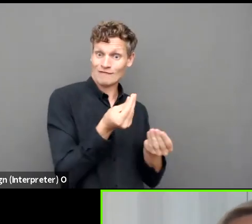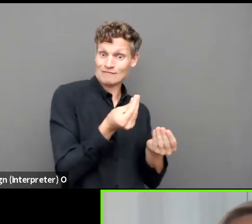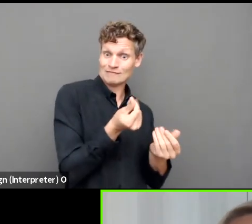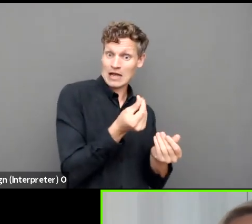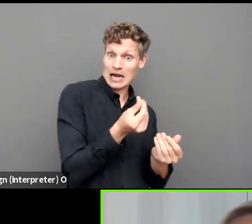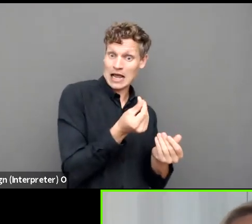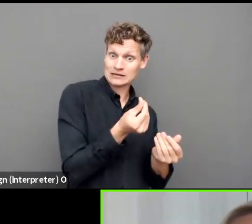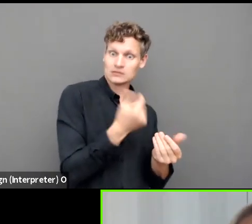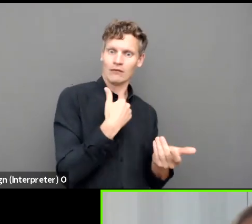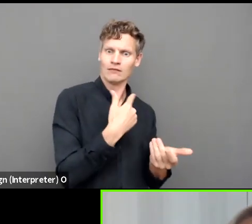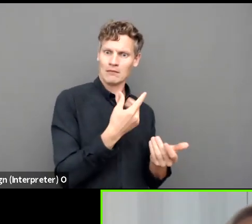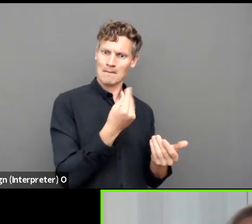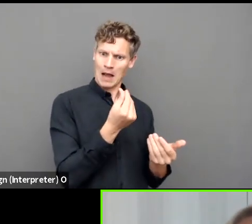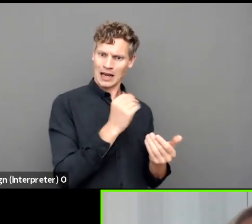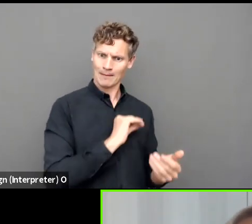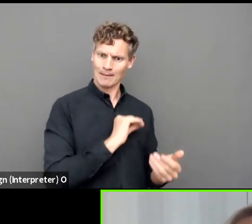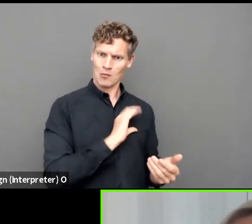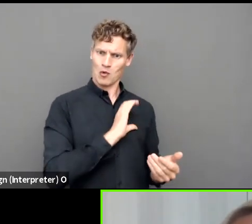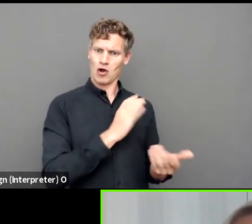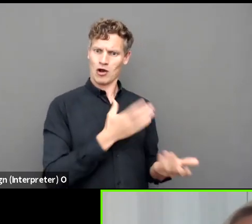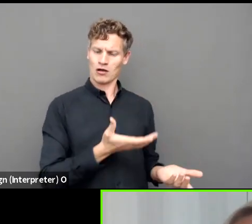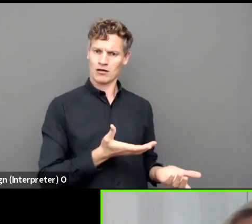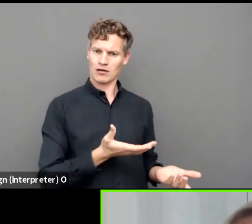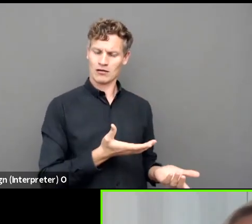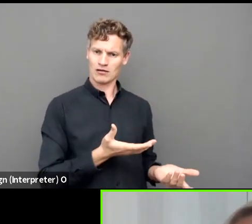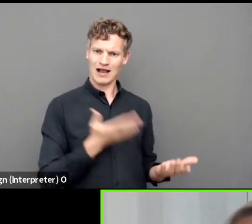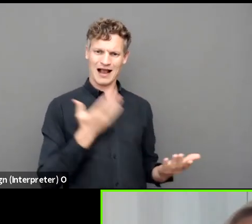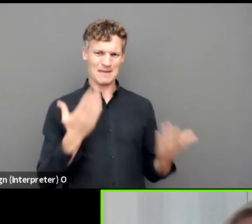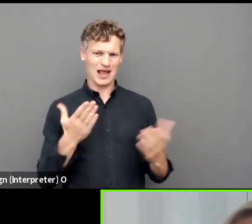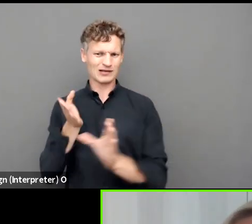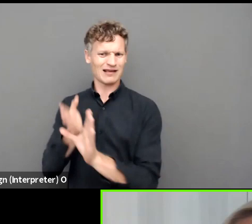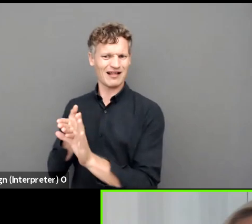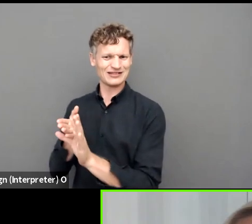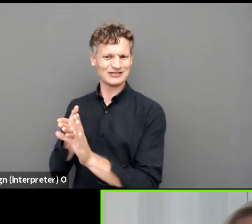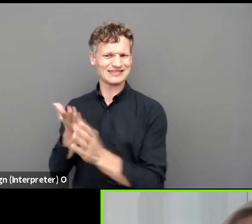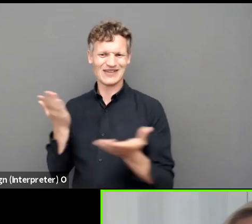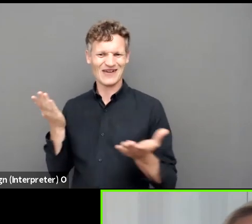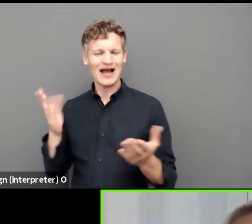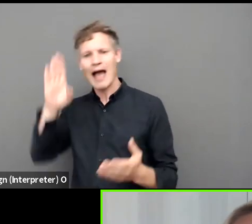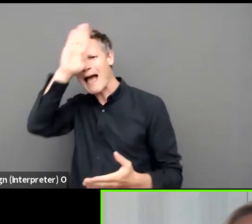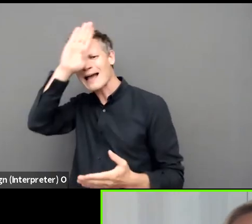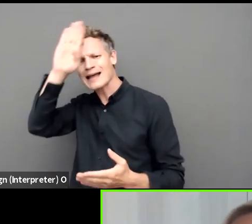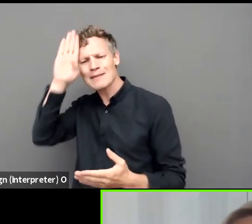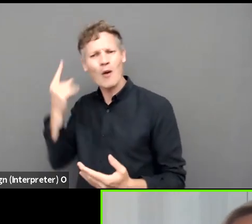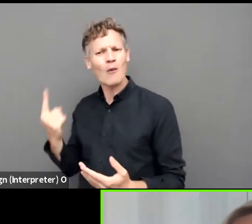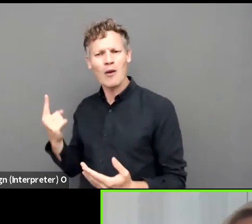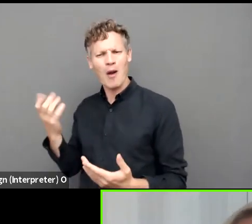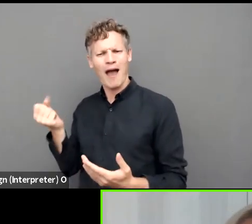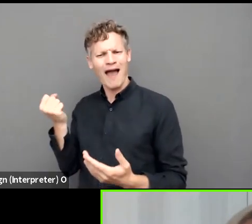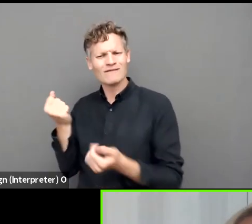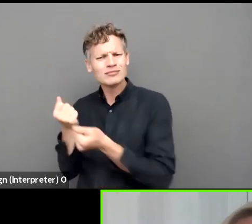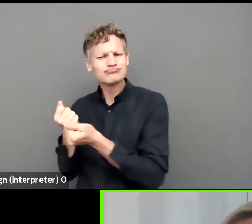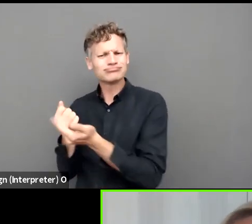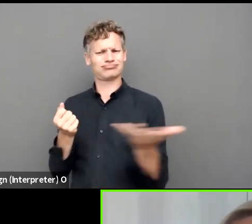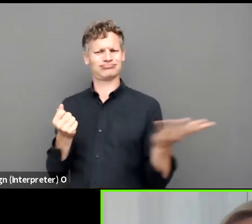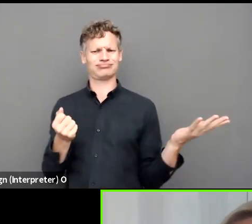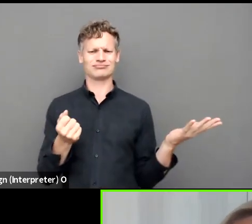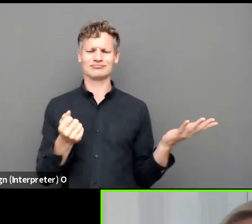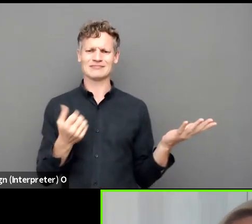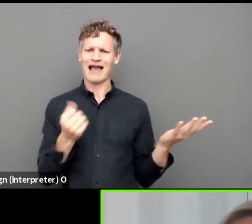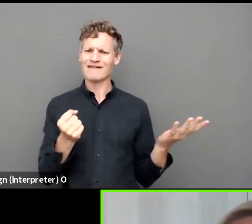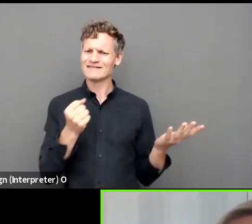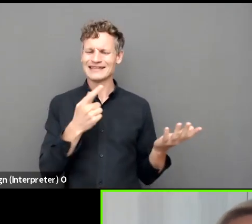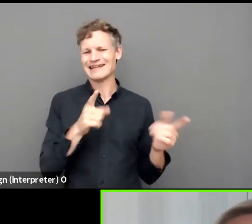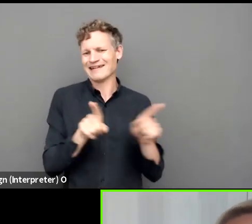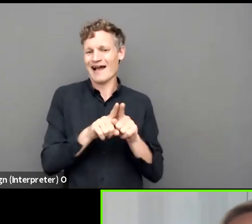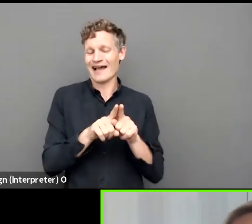professors. And so that's just, not just academia. Generally, we find these patterns. It's both occupational segregation, as we economists